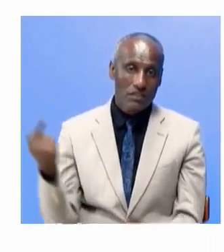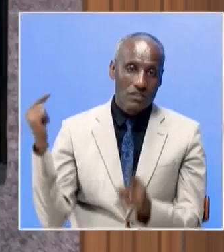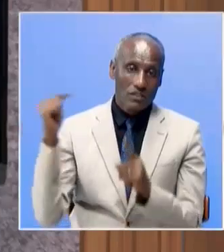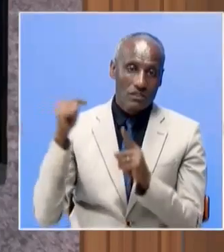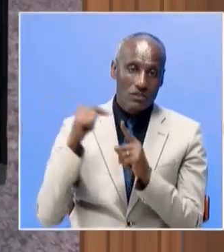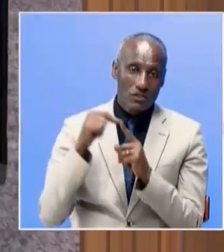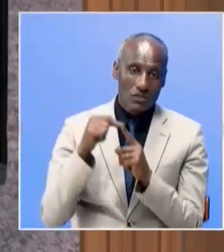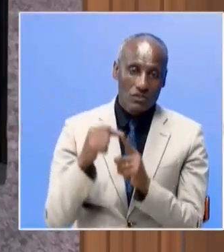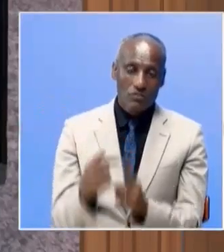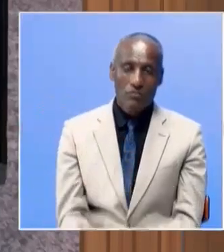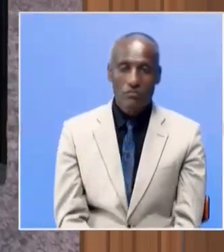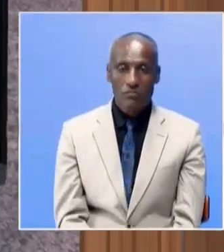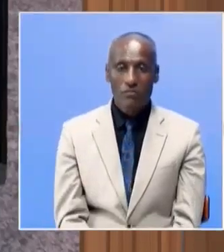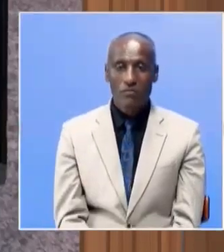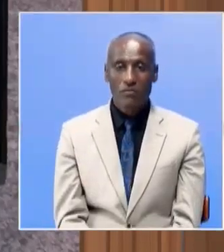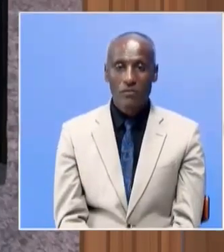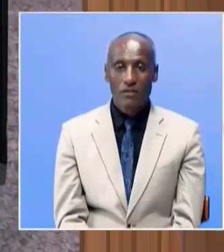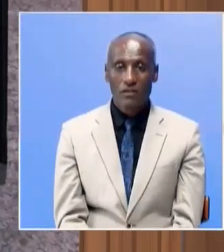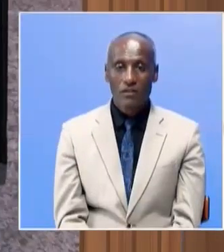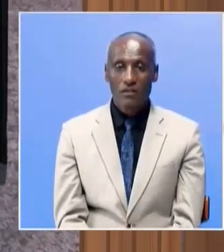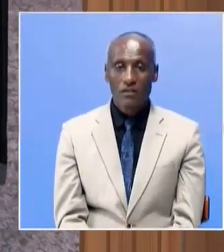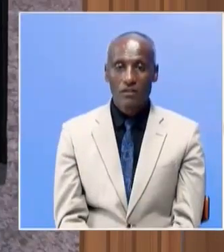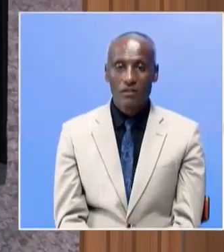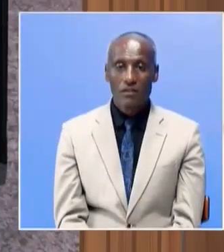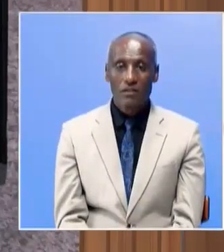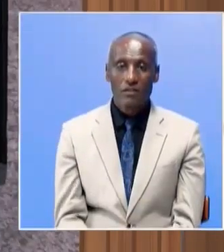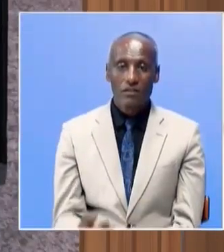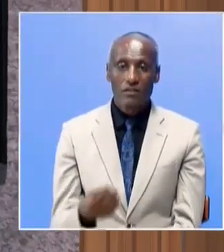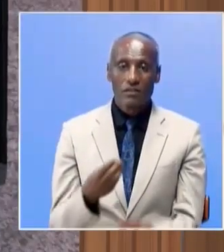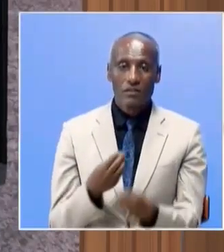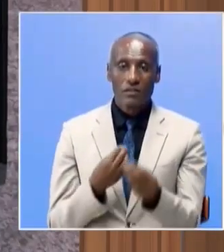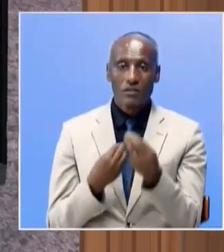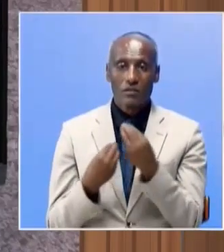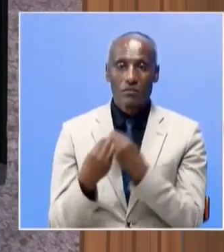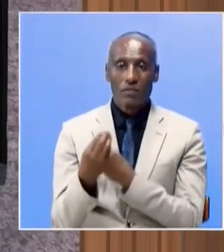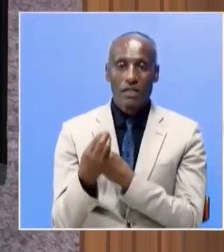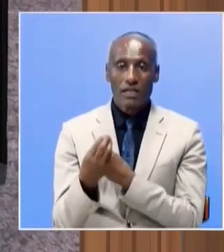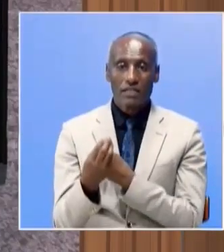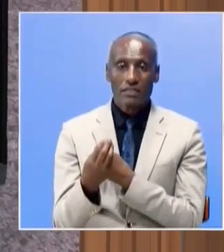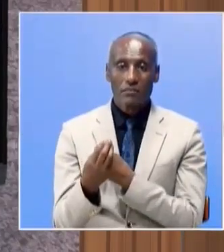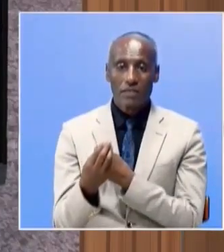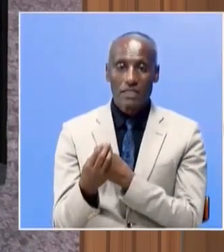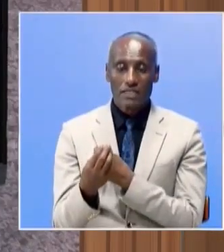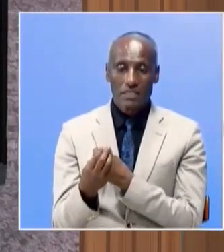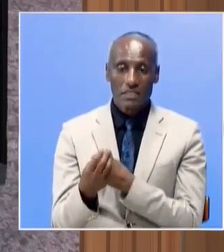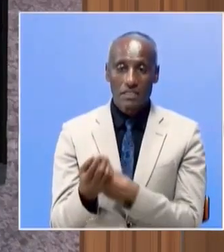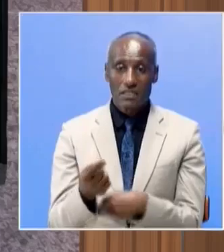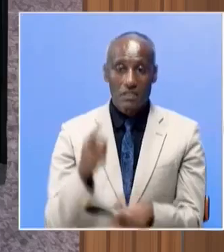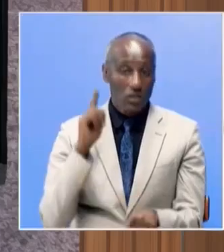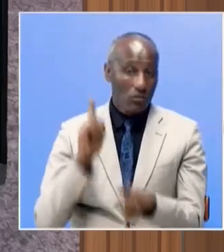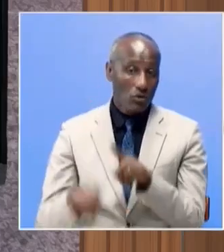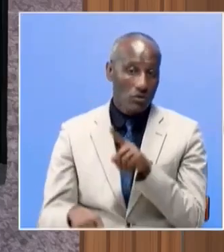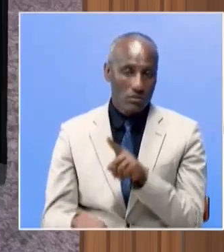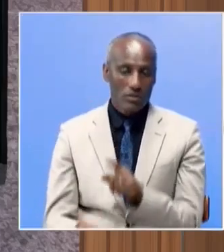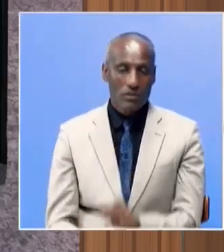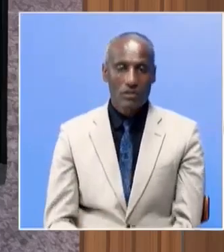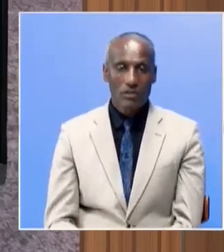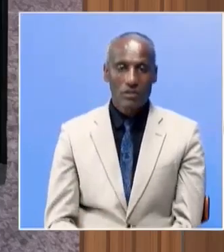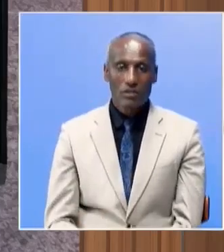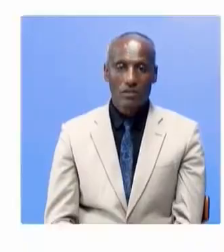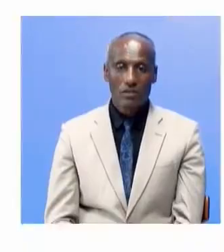to. Basically, can we say used to plus buys? It